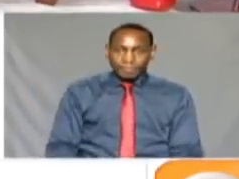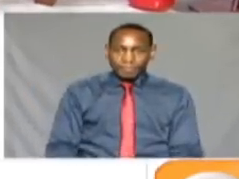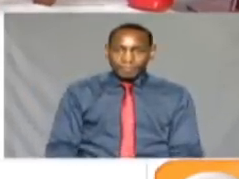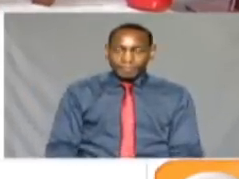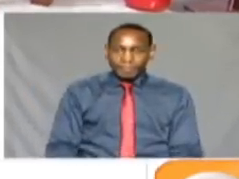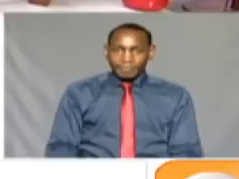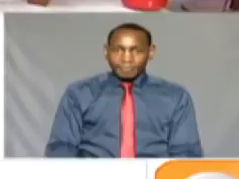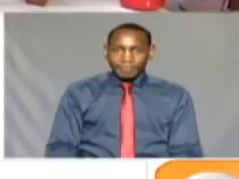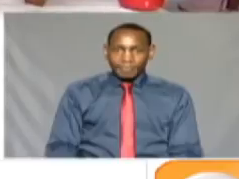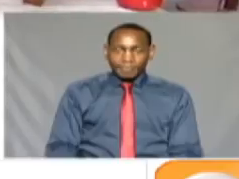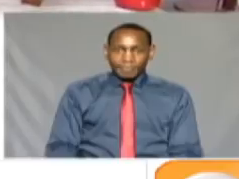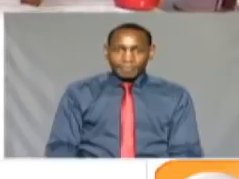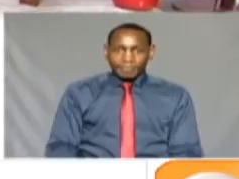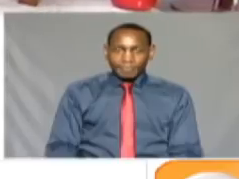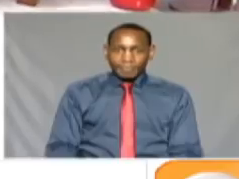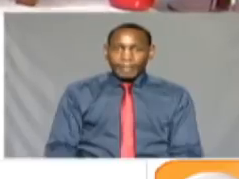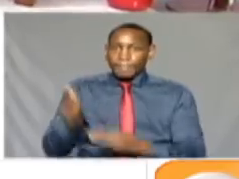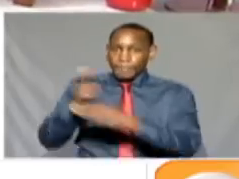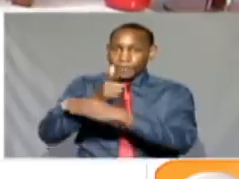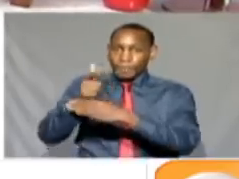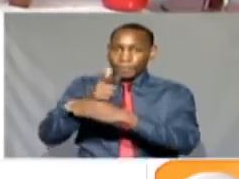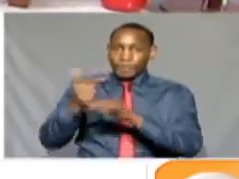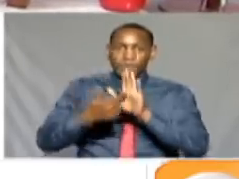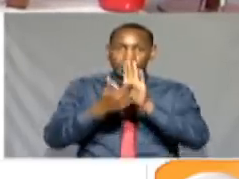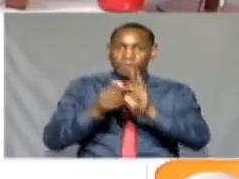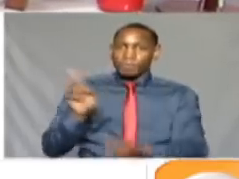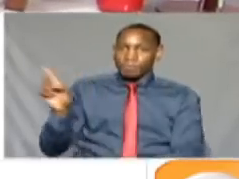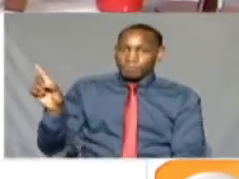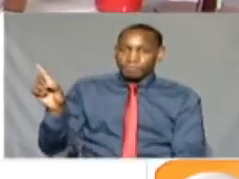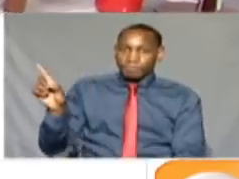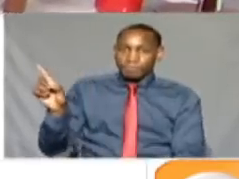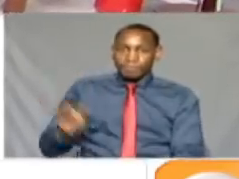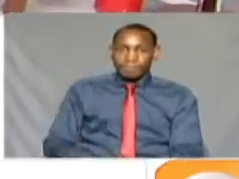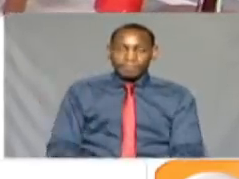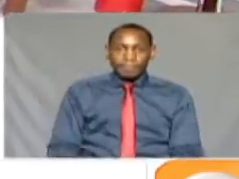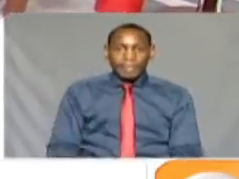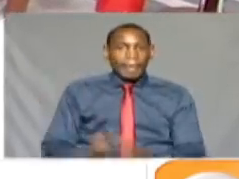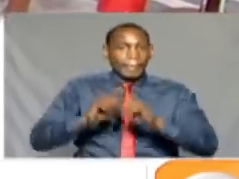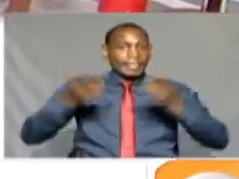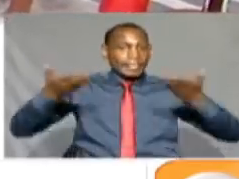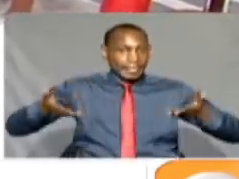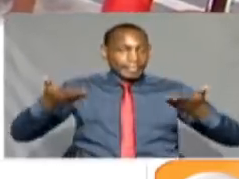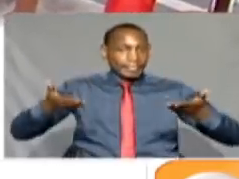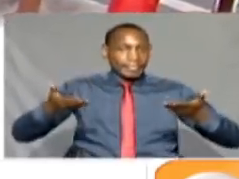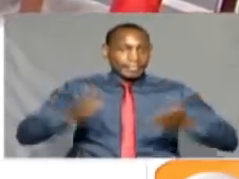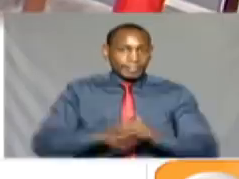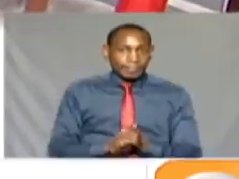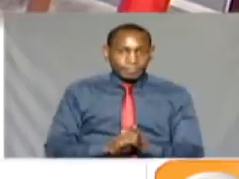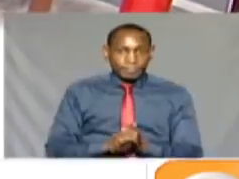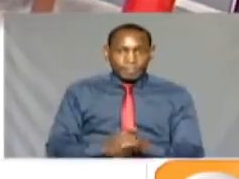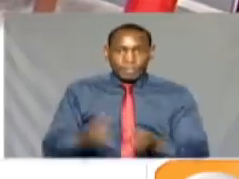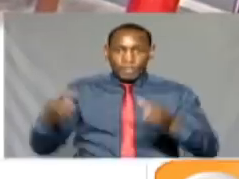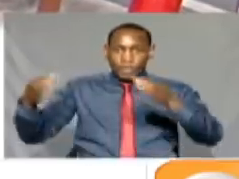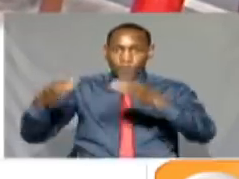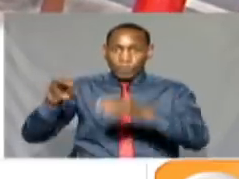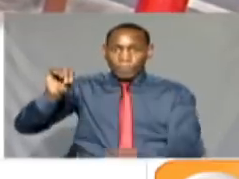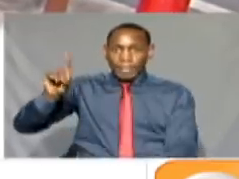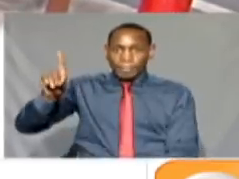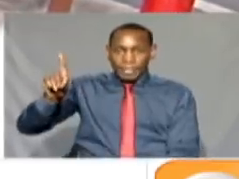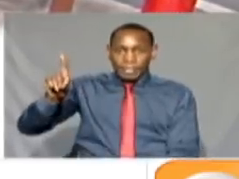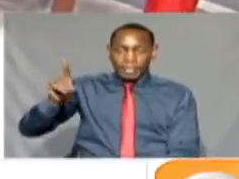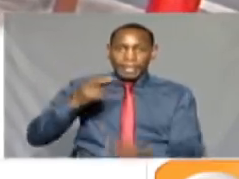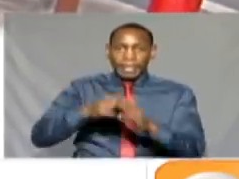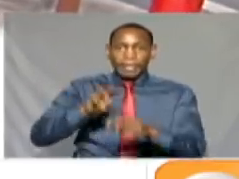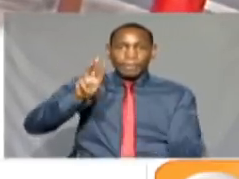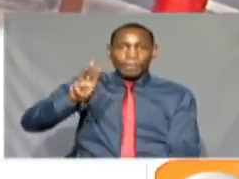ile. Oh, ndio? Yeah, yeah. That's, oh, okay, that's tutaweka. Yeah. Mm-hmm. In the meantime, yeah. Group MD. Mm-hmm.